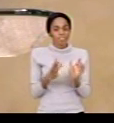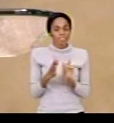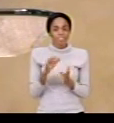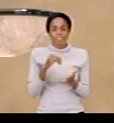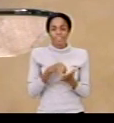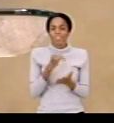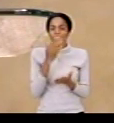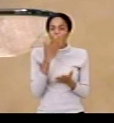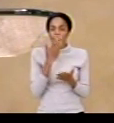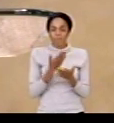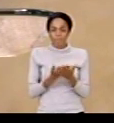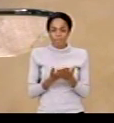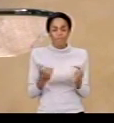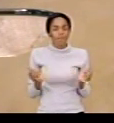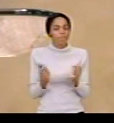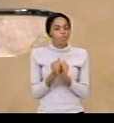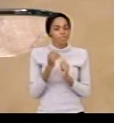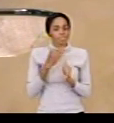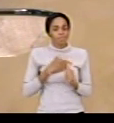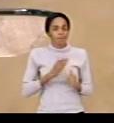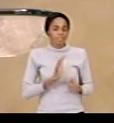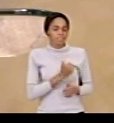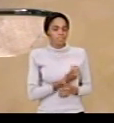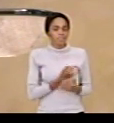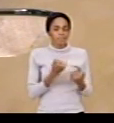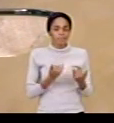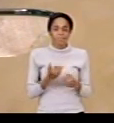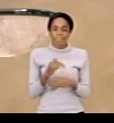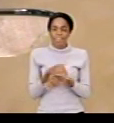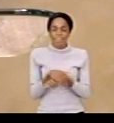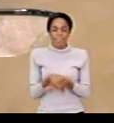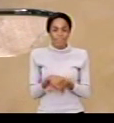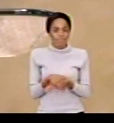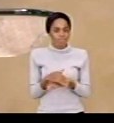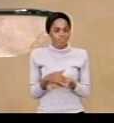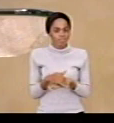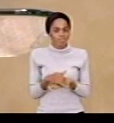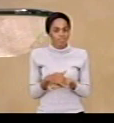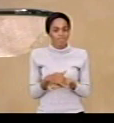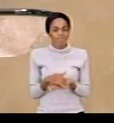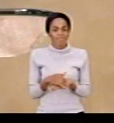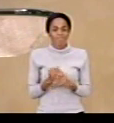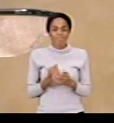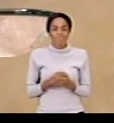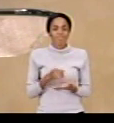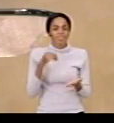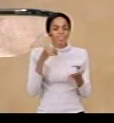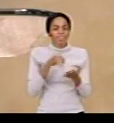Let me hear.